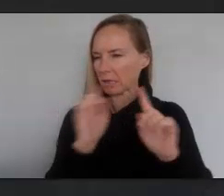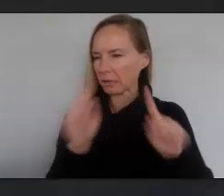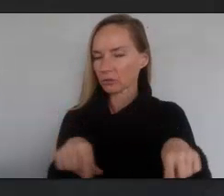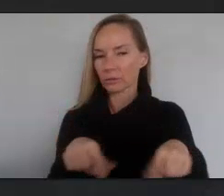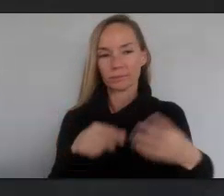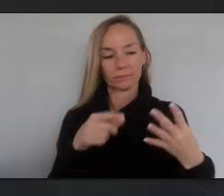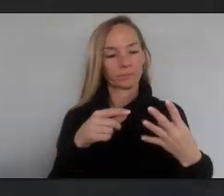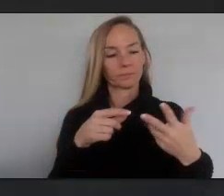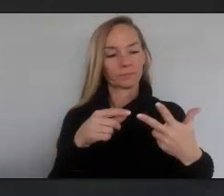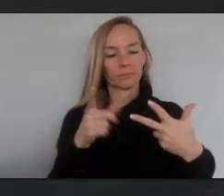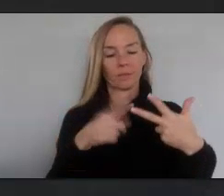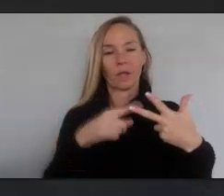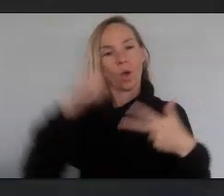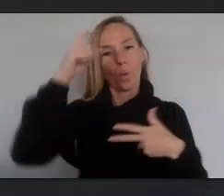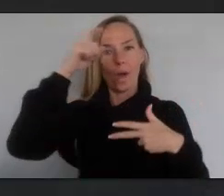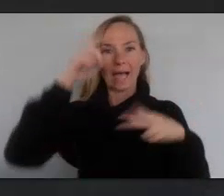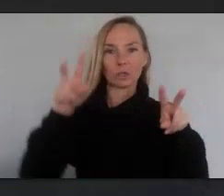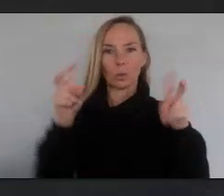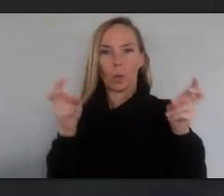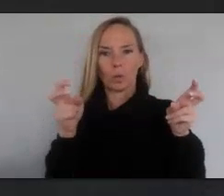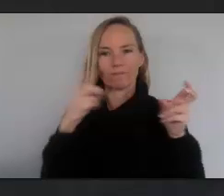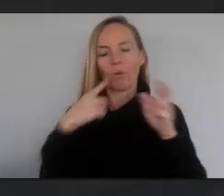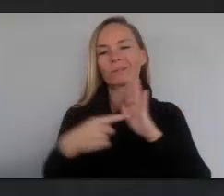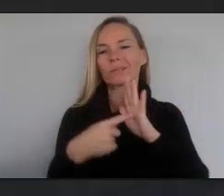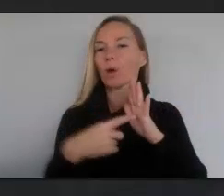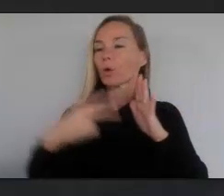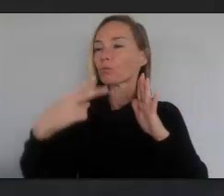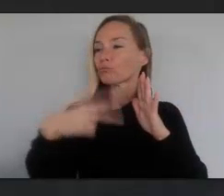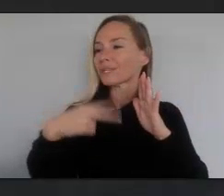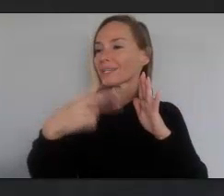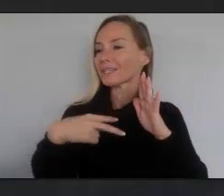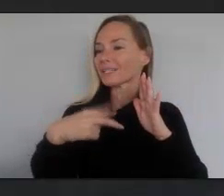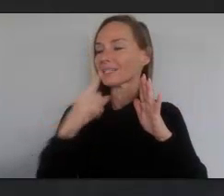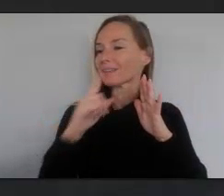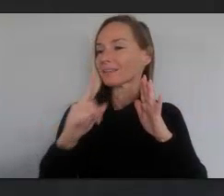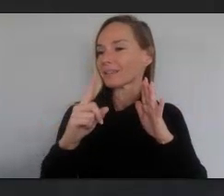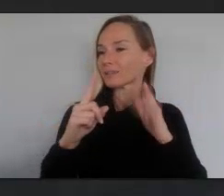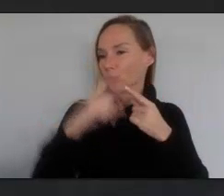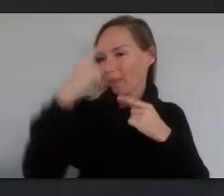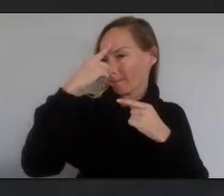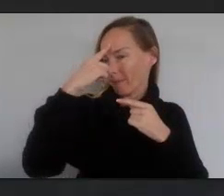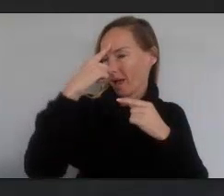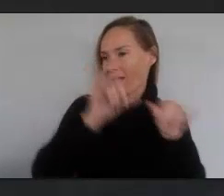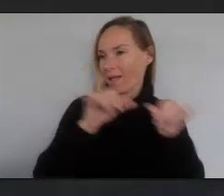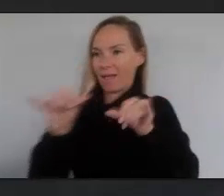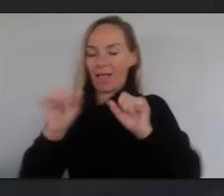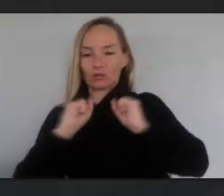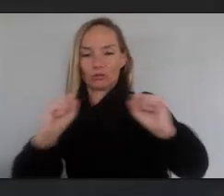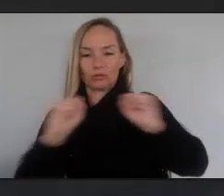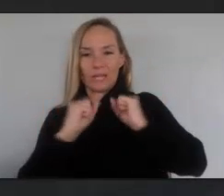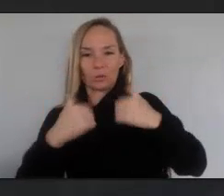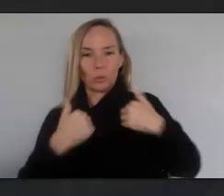of hook is a wise quote. For example, reading is to the mind what exercise is to the body, according to Joseph